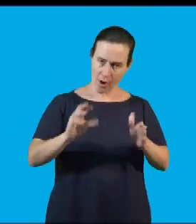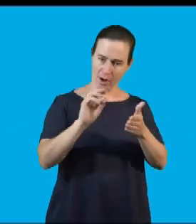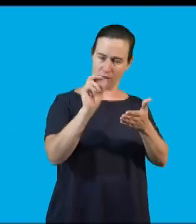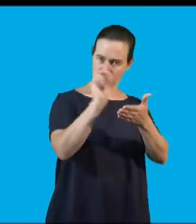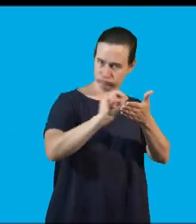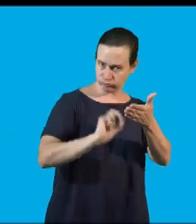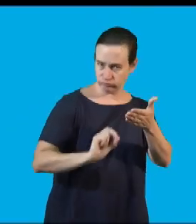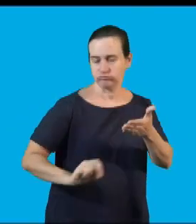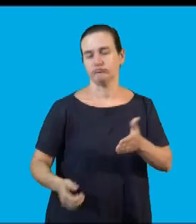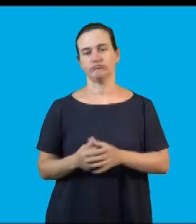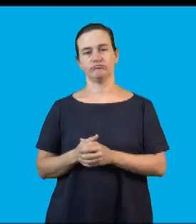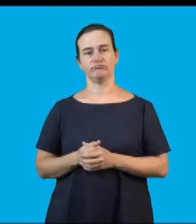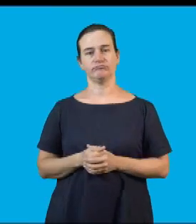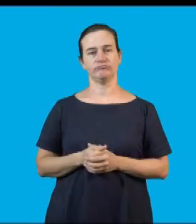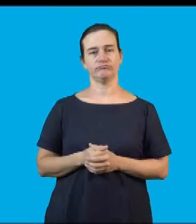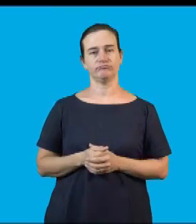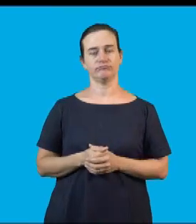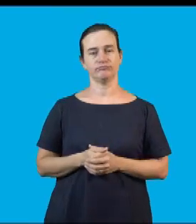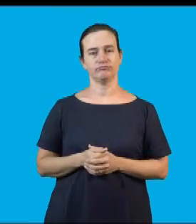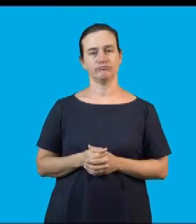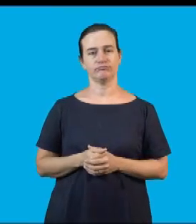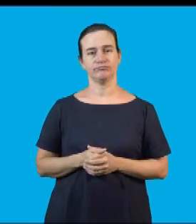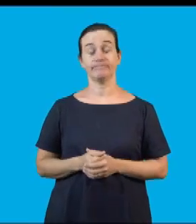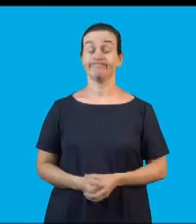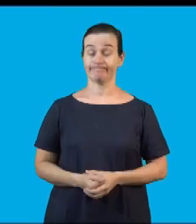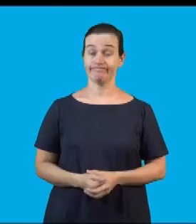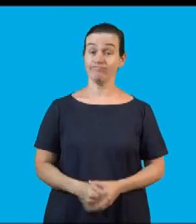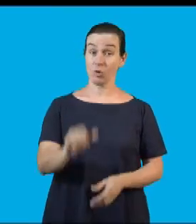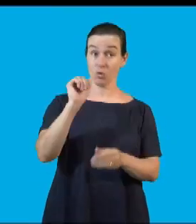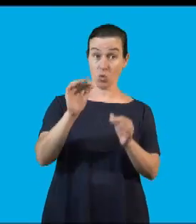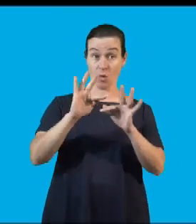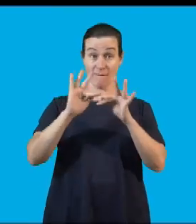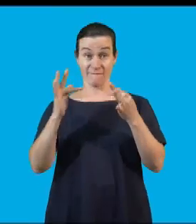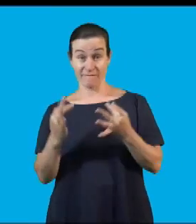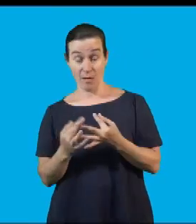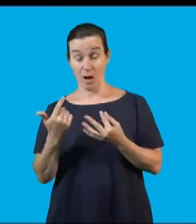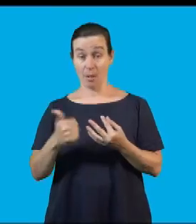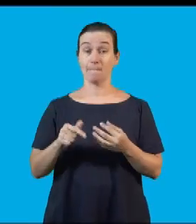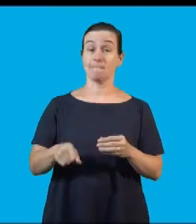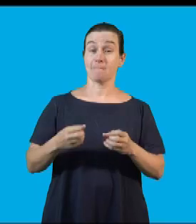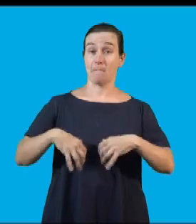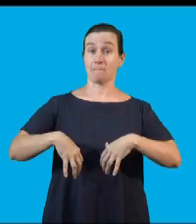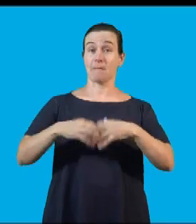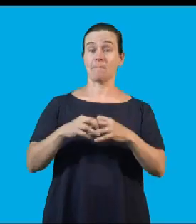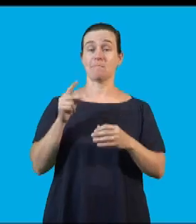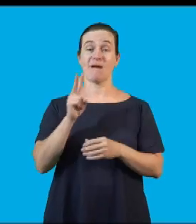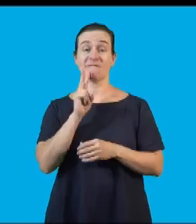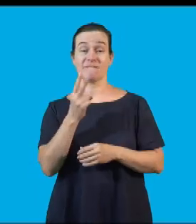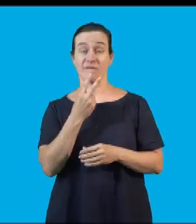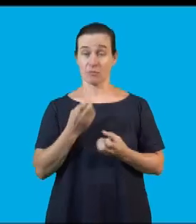stylistic features for each text. Your family has decided to start a vegetable